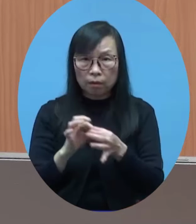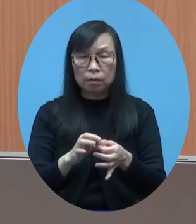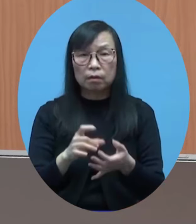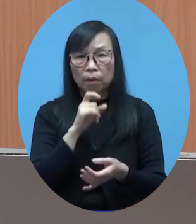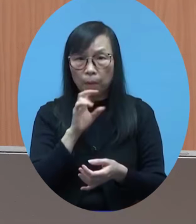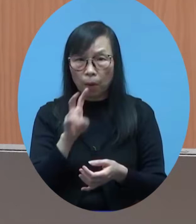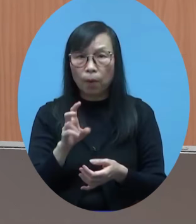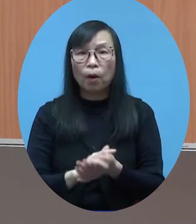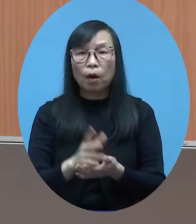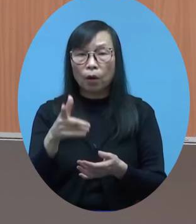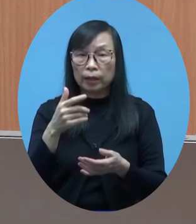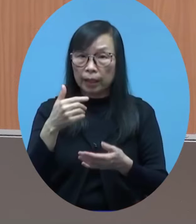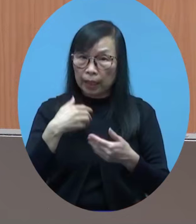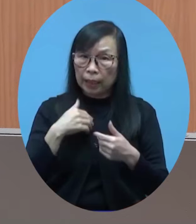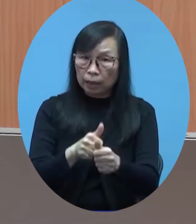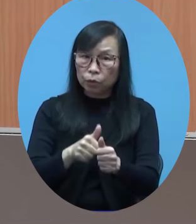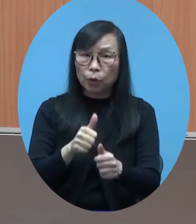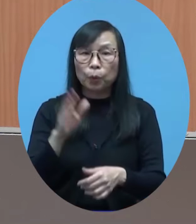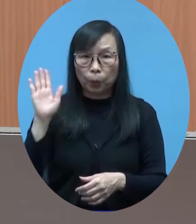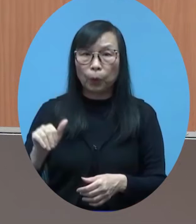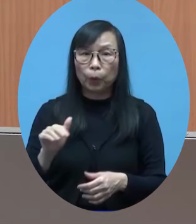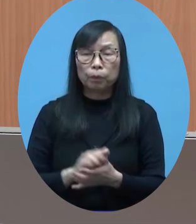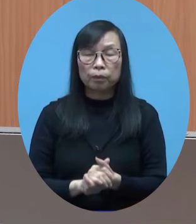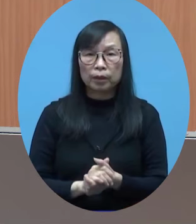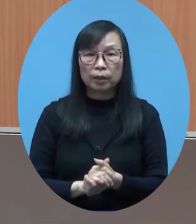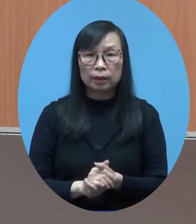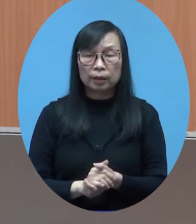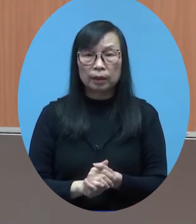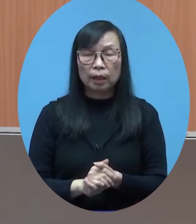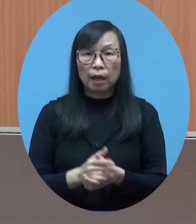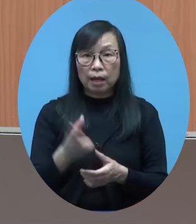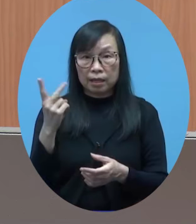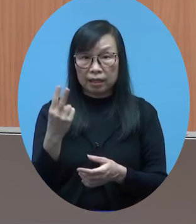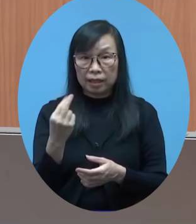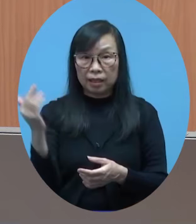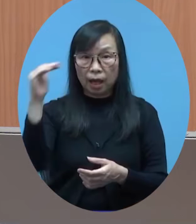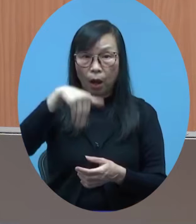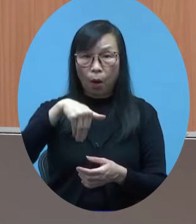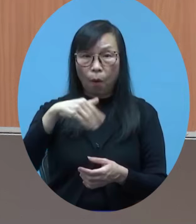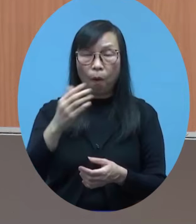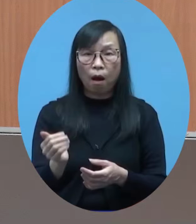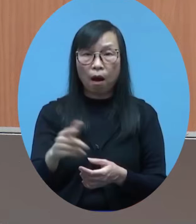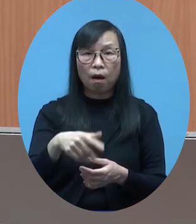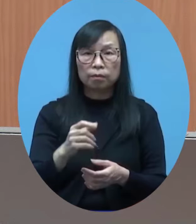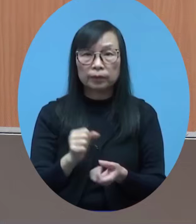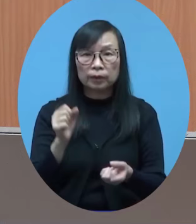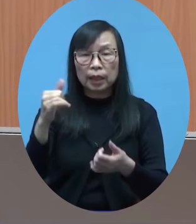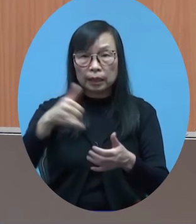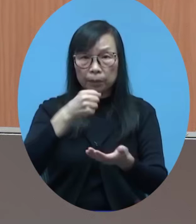them. I understand both the Castle Peak Immigration Center as well as the Martelgo Immigration